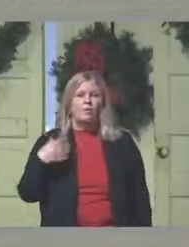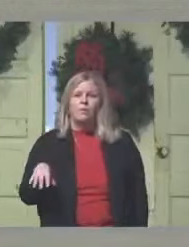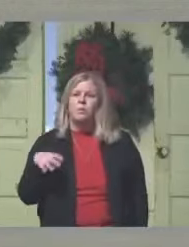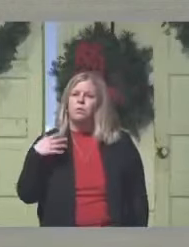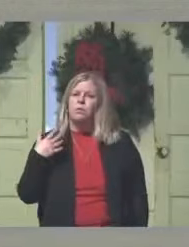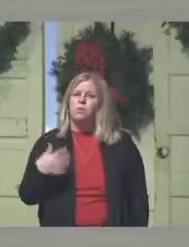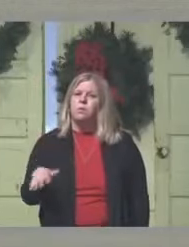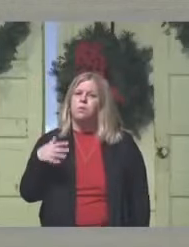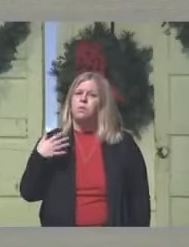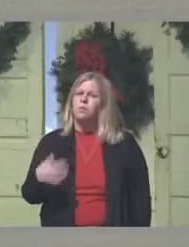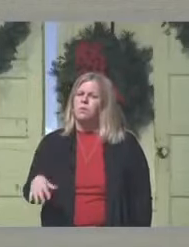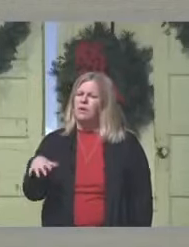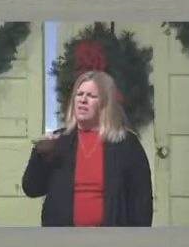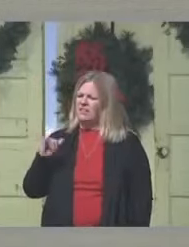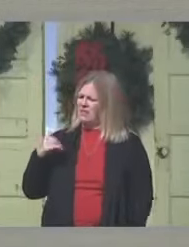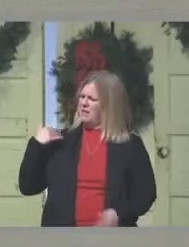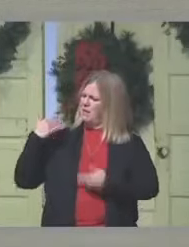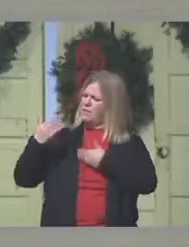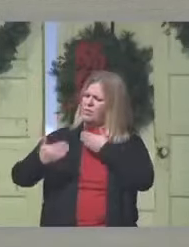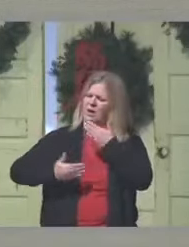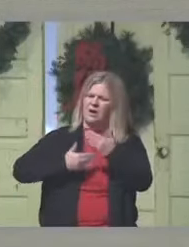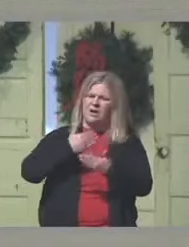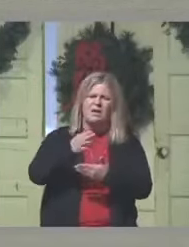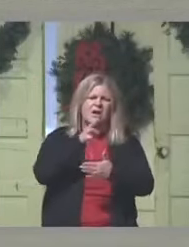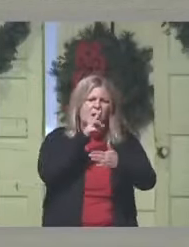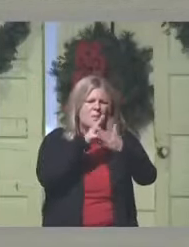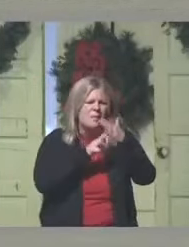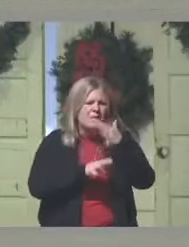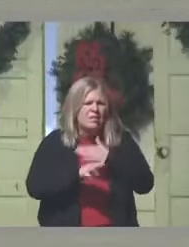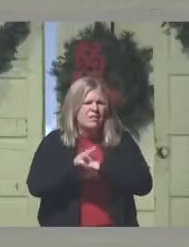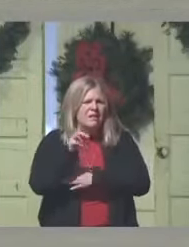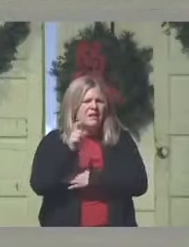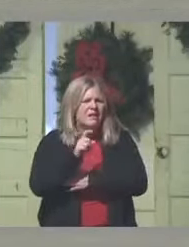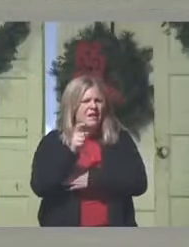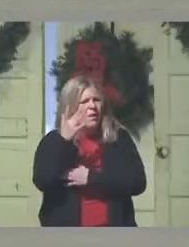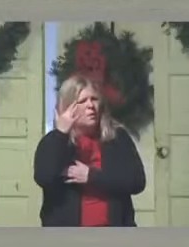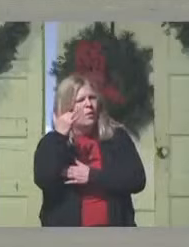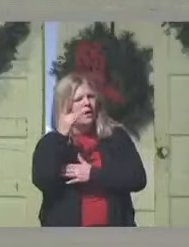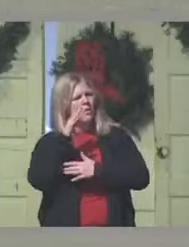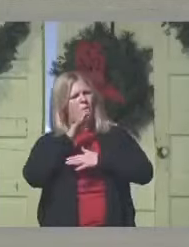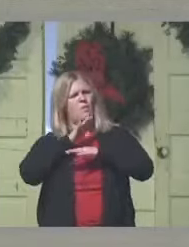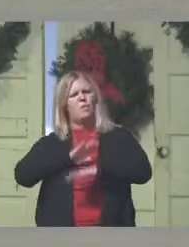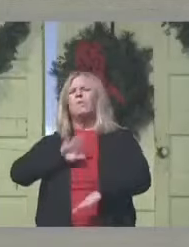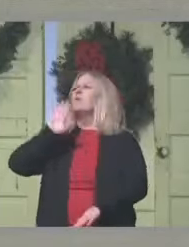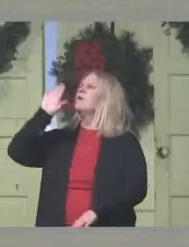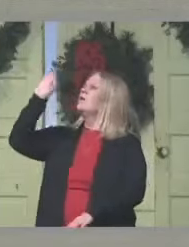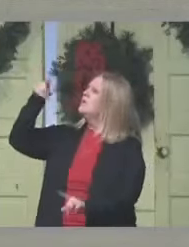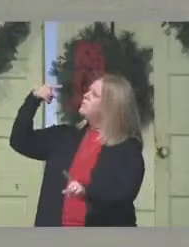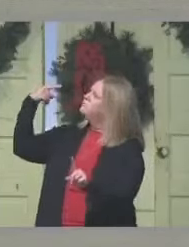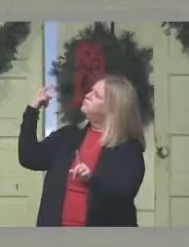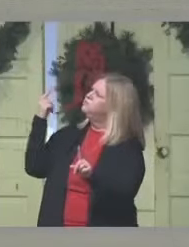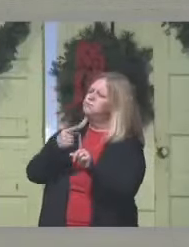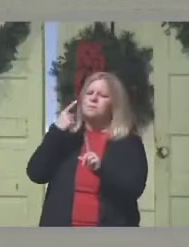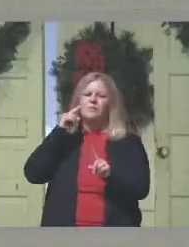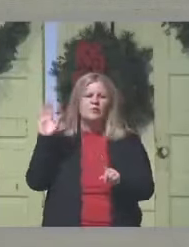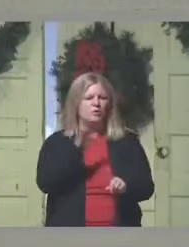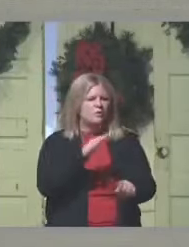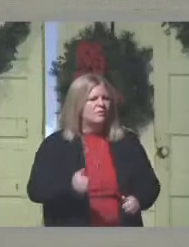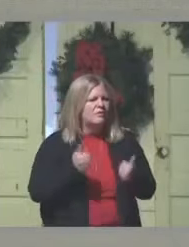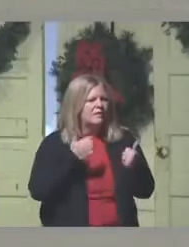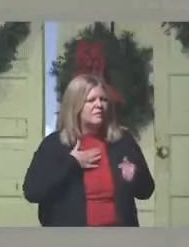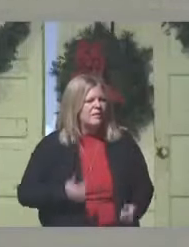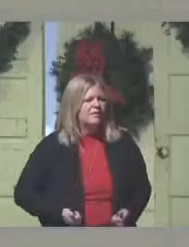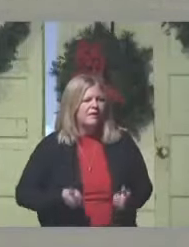whole humbling process was necessary to fulfill God's ultimate intention for your life and